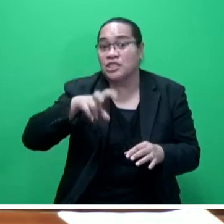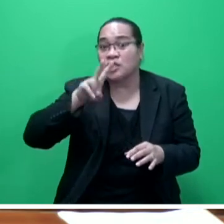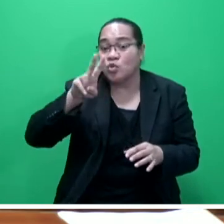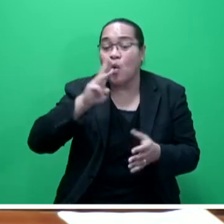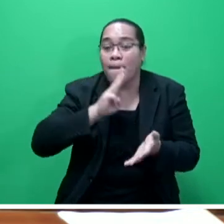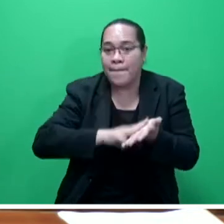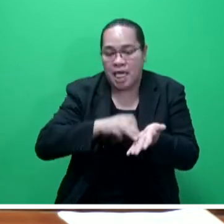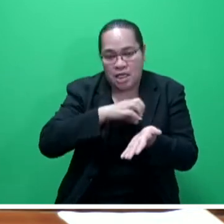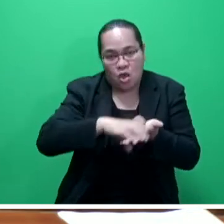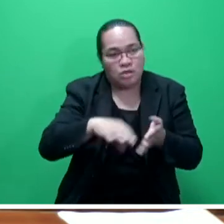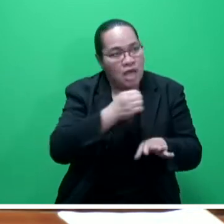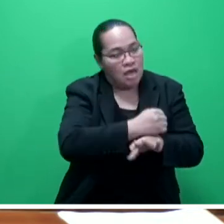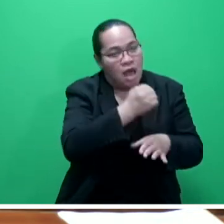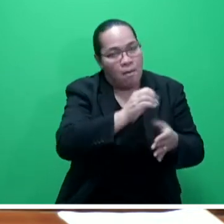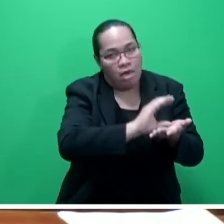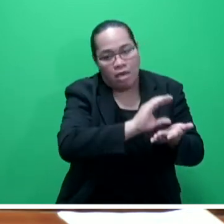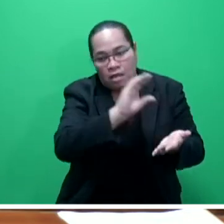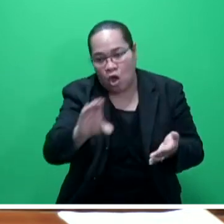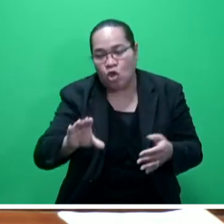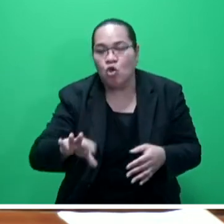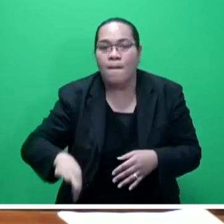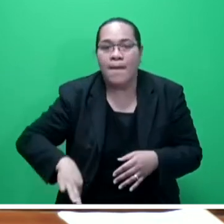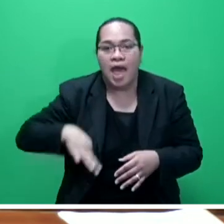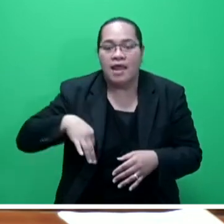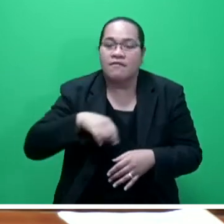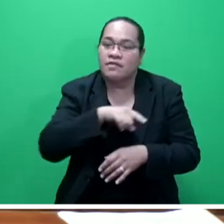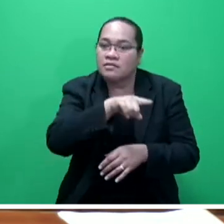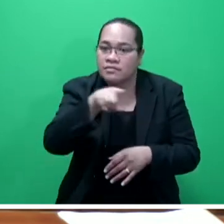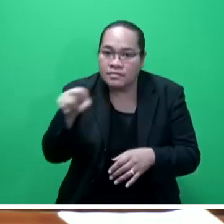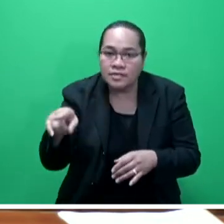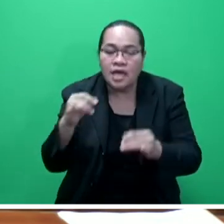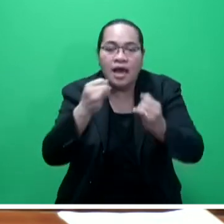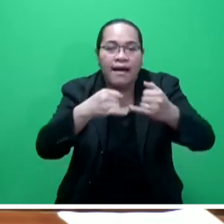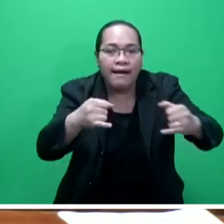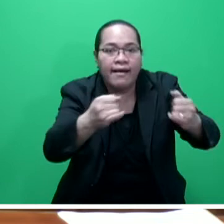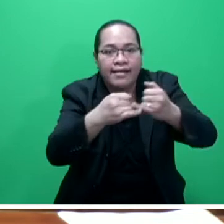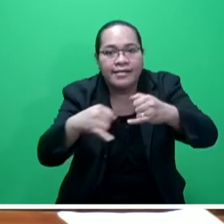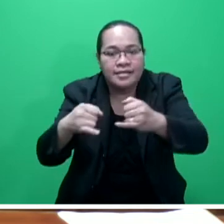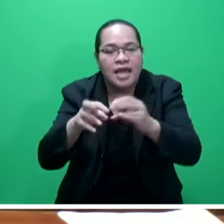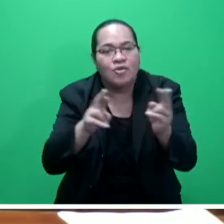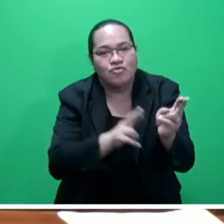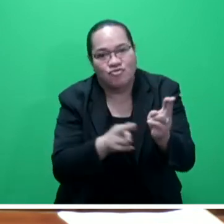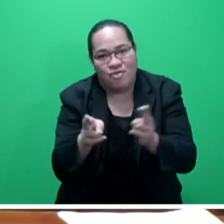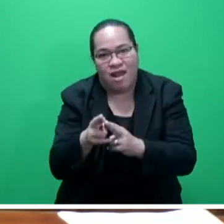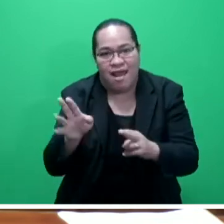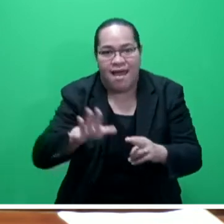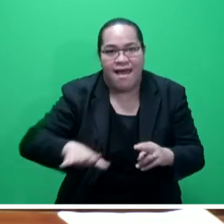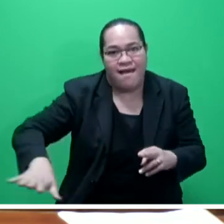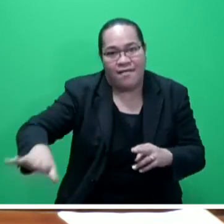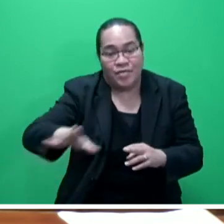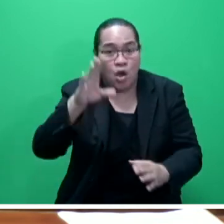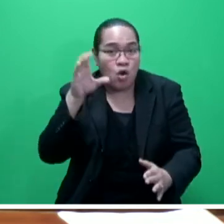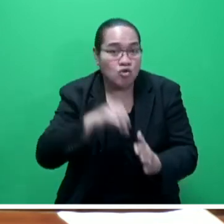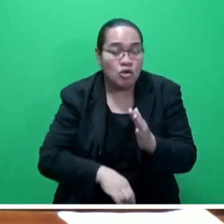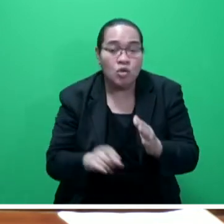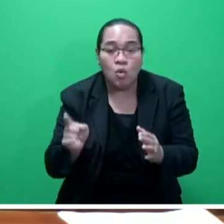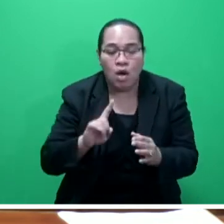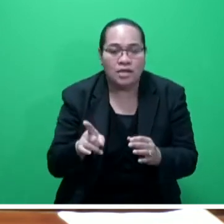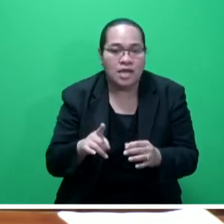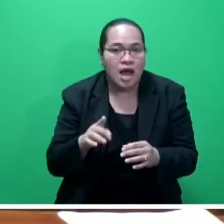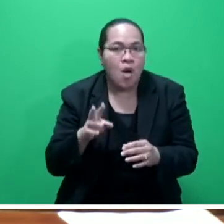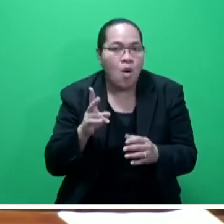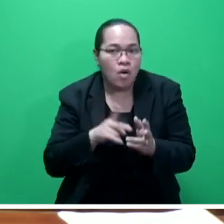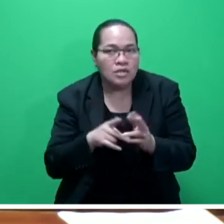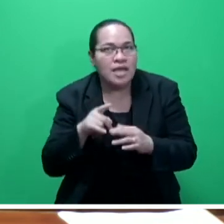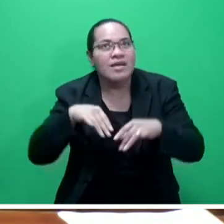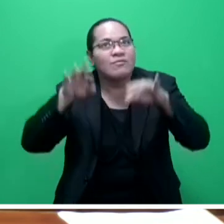million to benefit the rural and maritime areas in terms of the water provision. This cost includes rural water cutting,